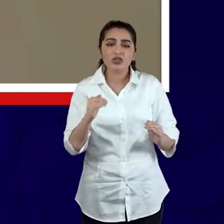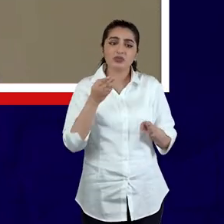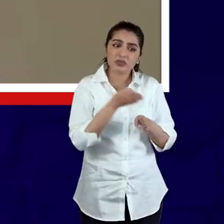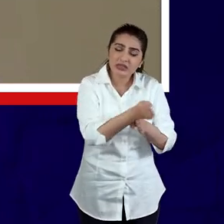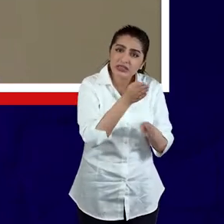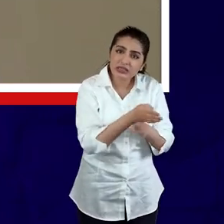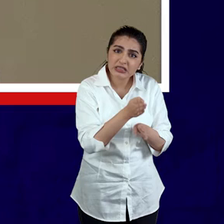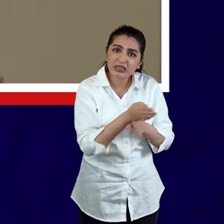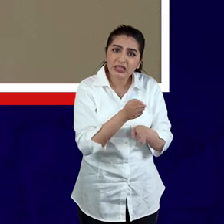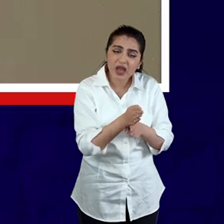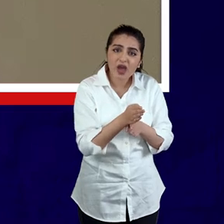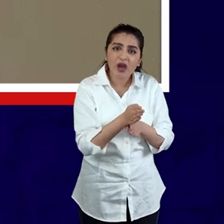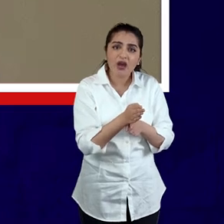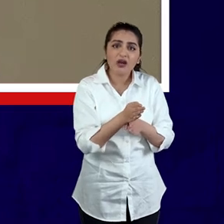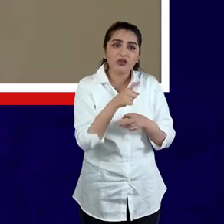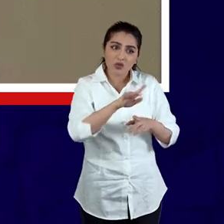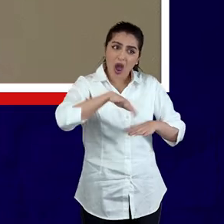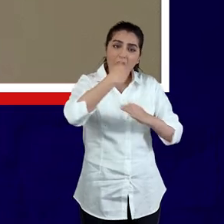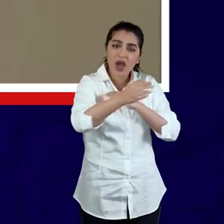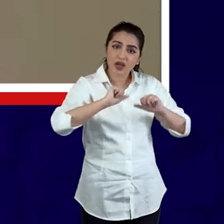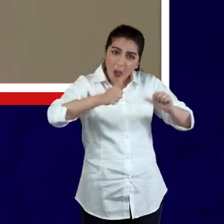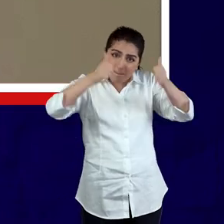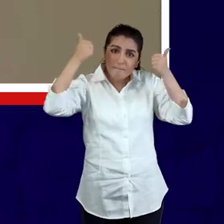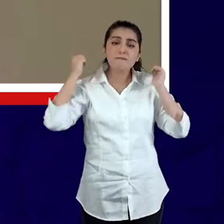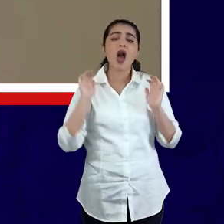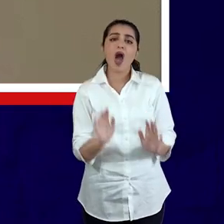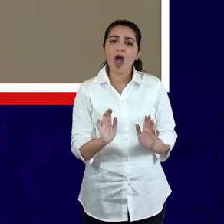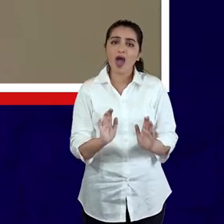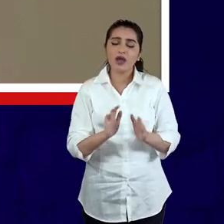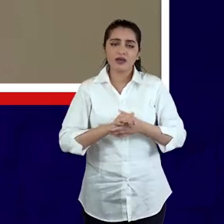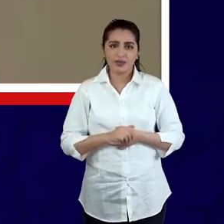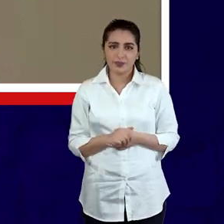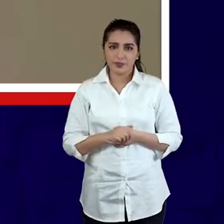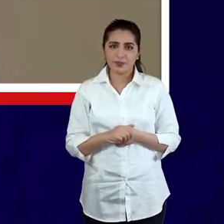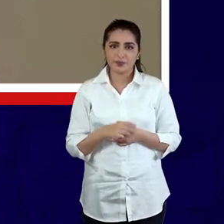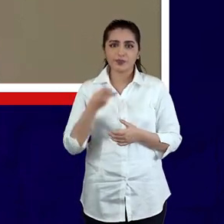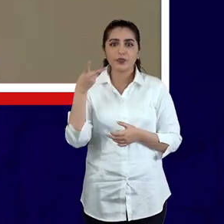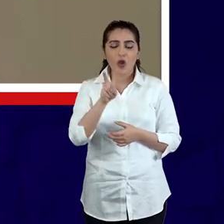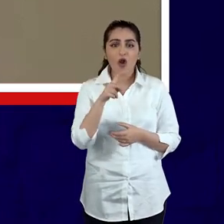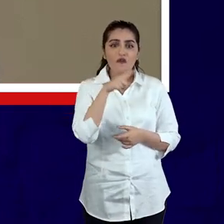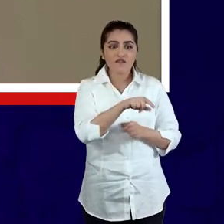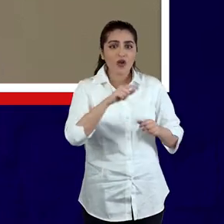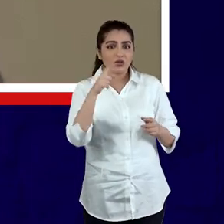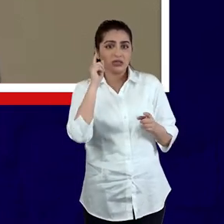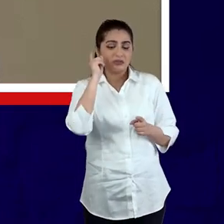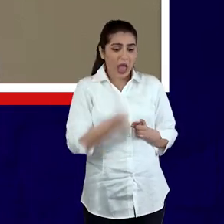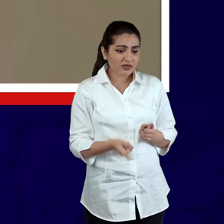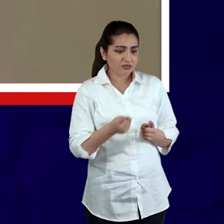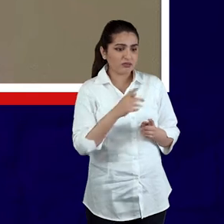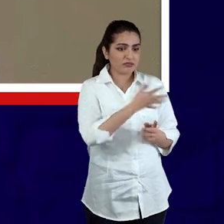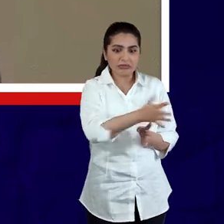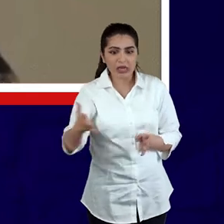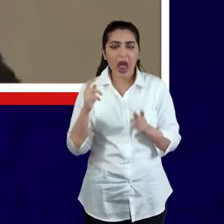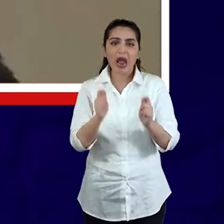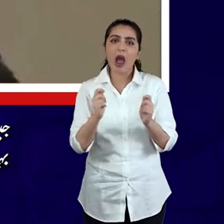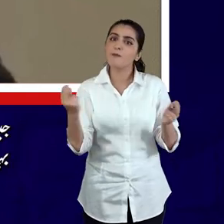really, you know, equips them to be able to do many things. And, you know, first of all, multitasking. So they do so many things at the same